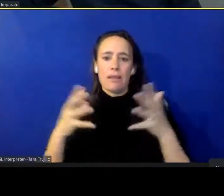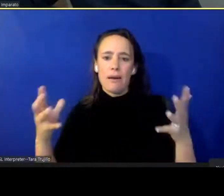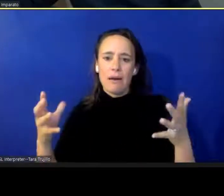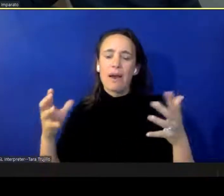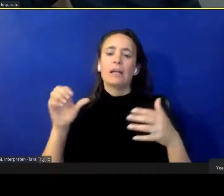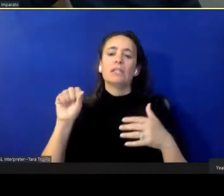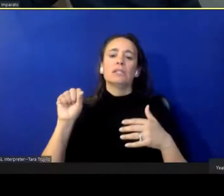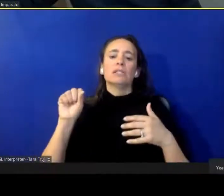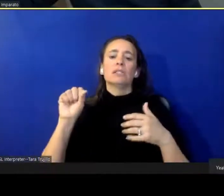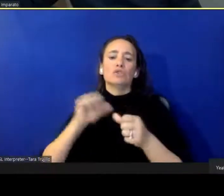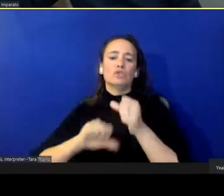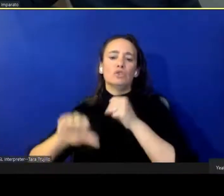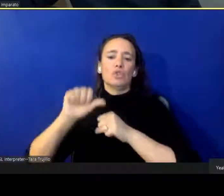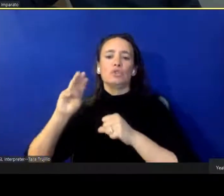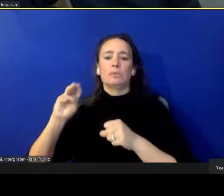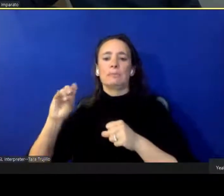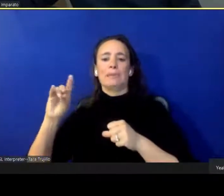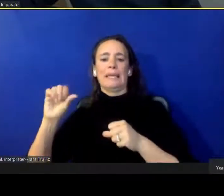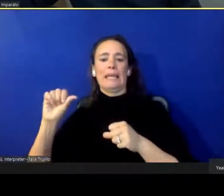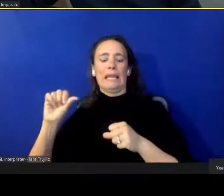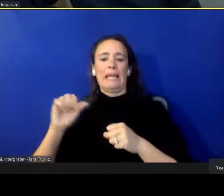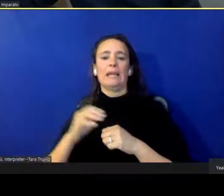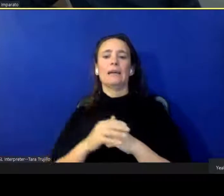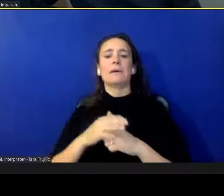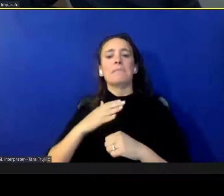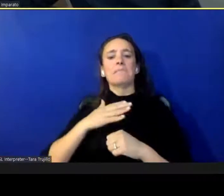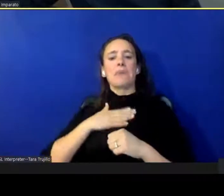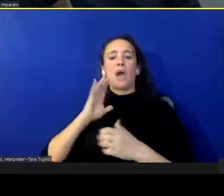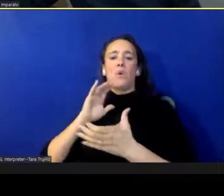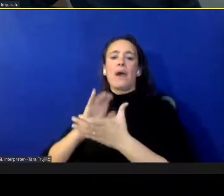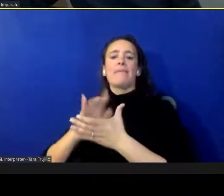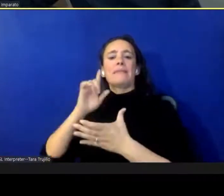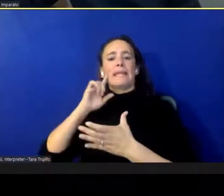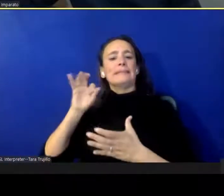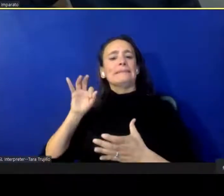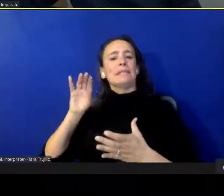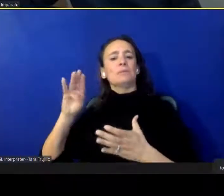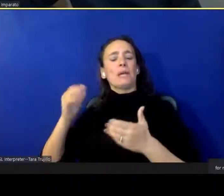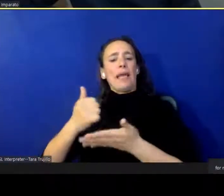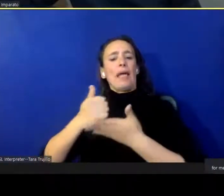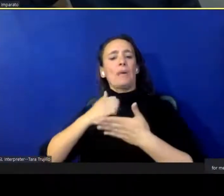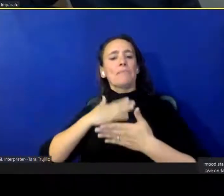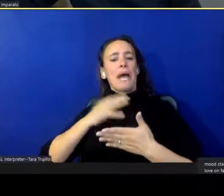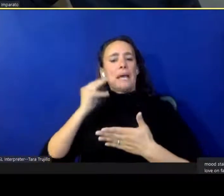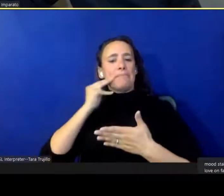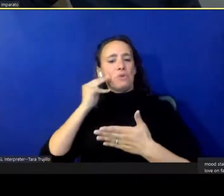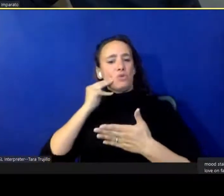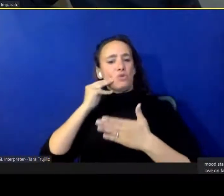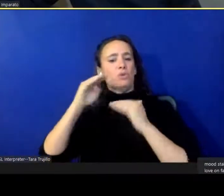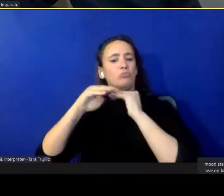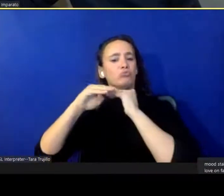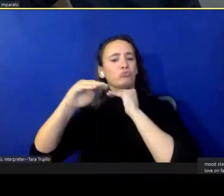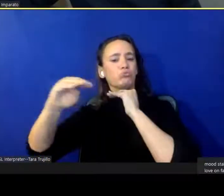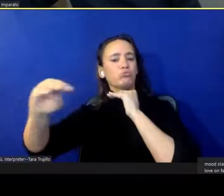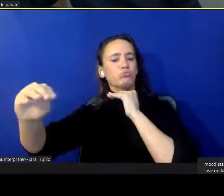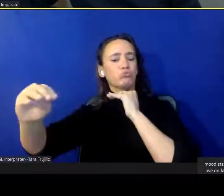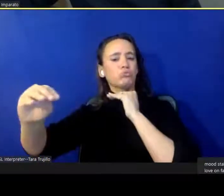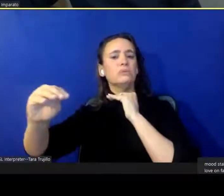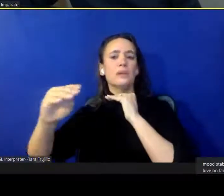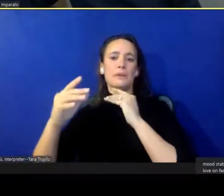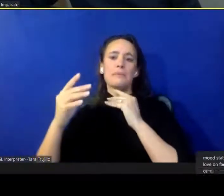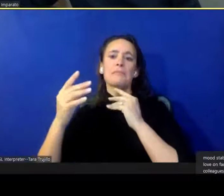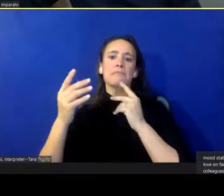thinks that Facebook is a mood stabilizer for me because I get a lot of love on Facebook from